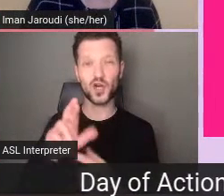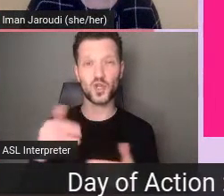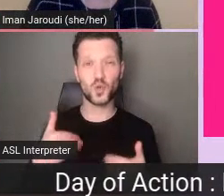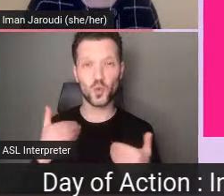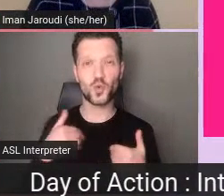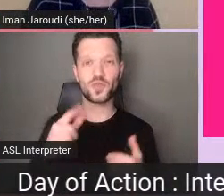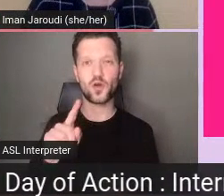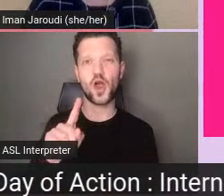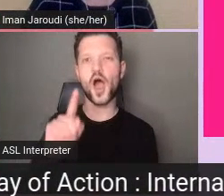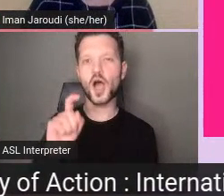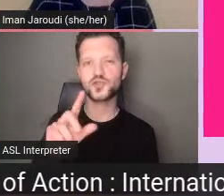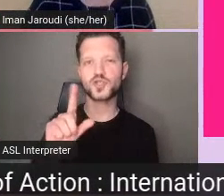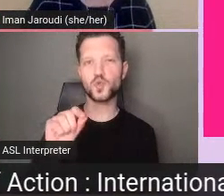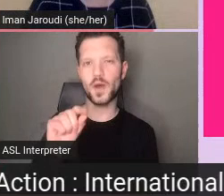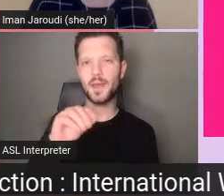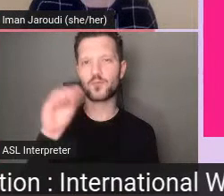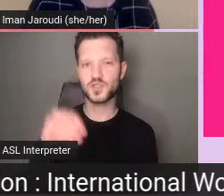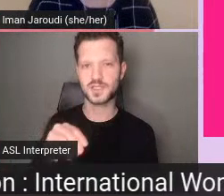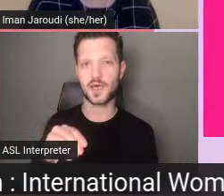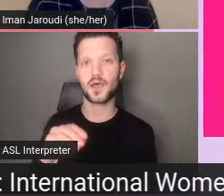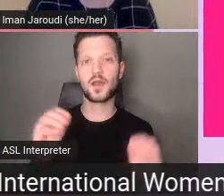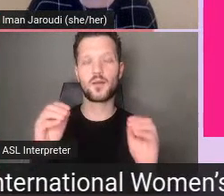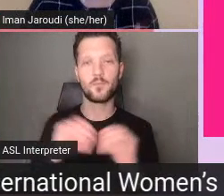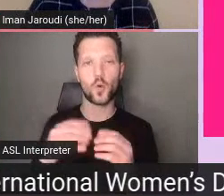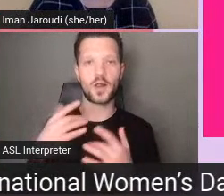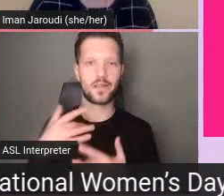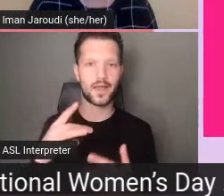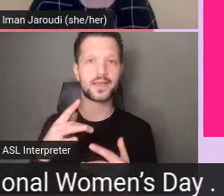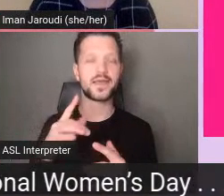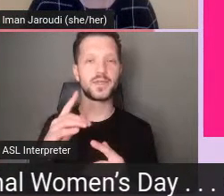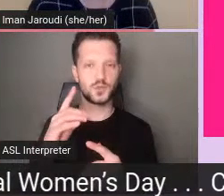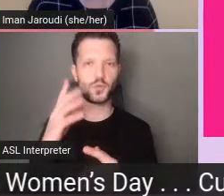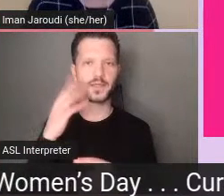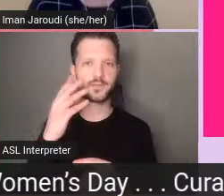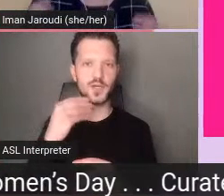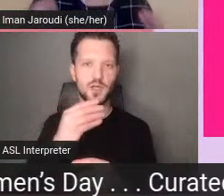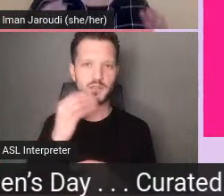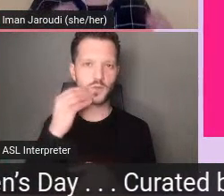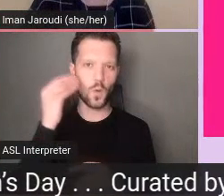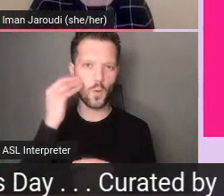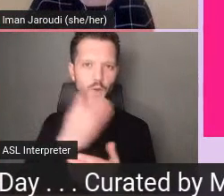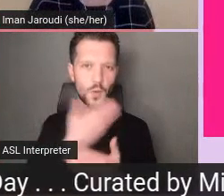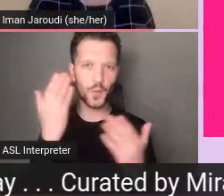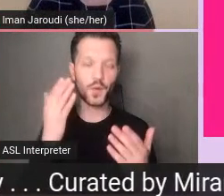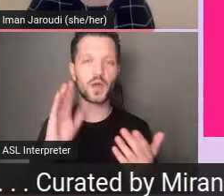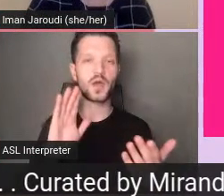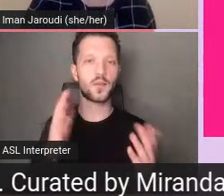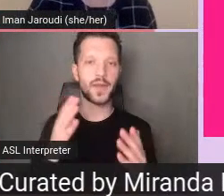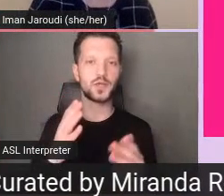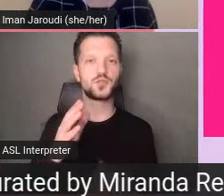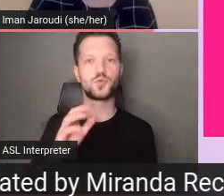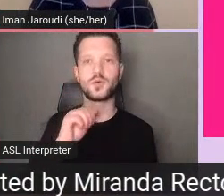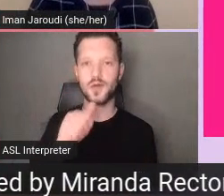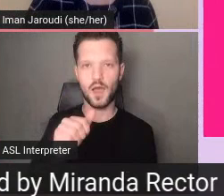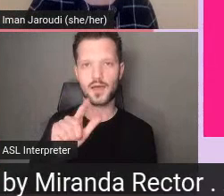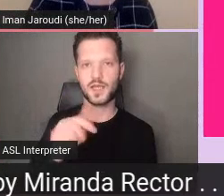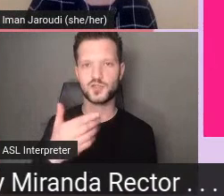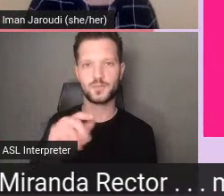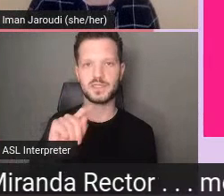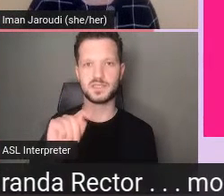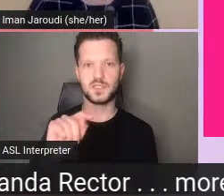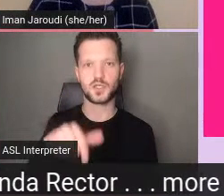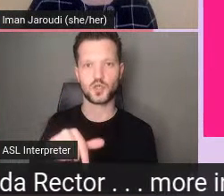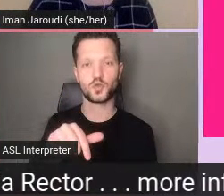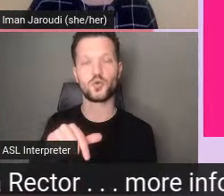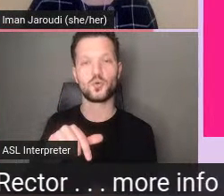more likely to experience homelessness than their non-LGBTQ counterparts. But even within that startling statistic, trans